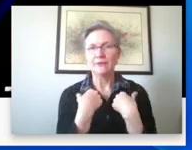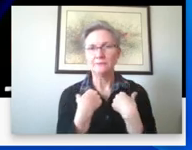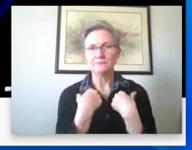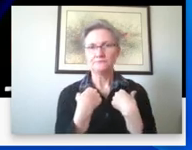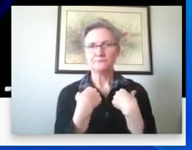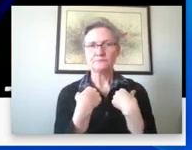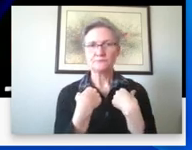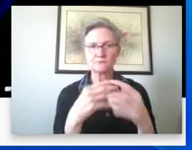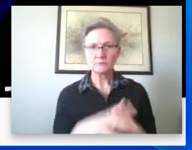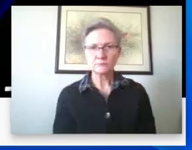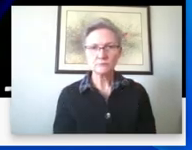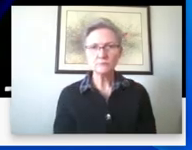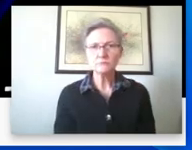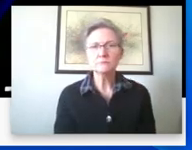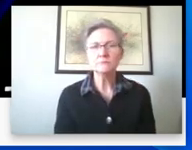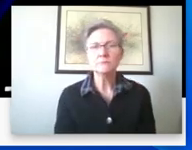okay?